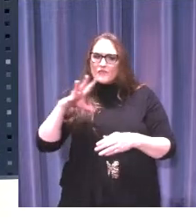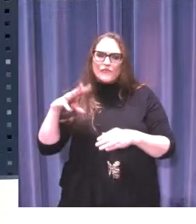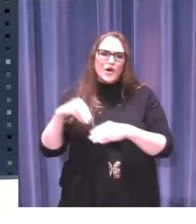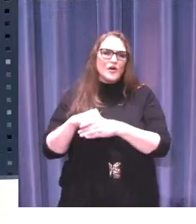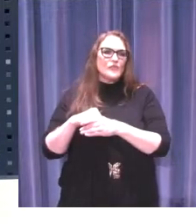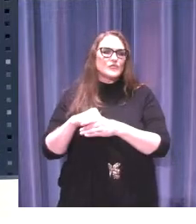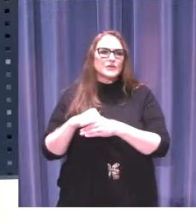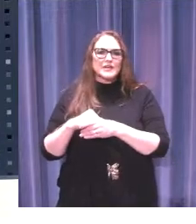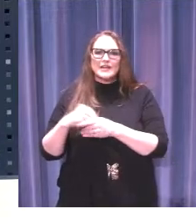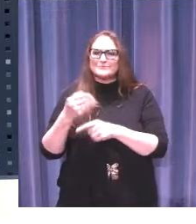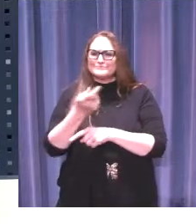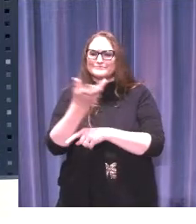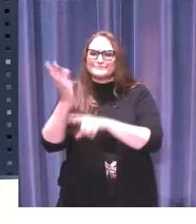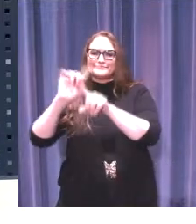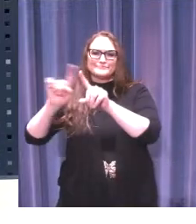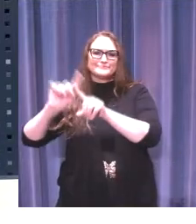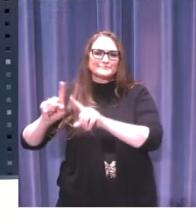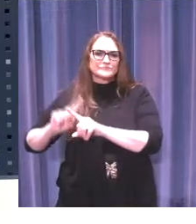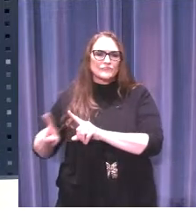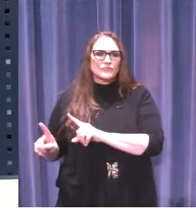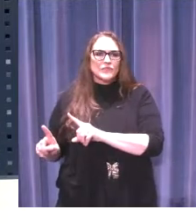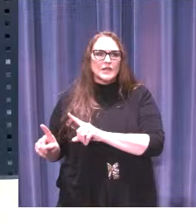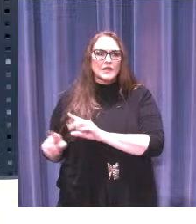in numerous